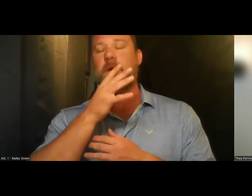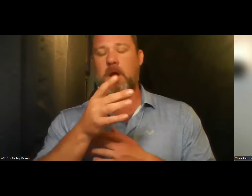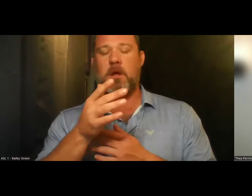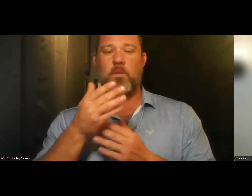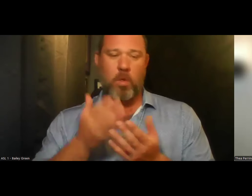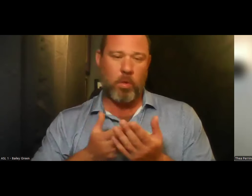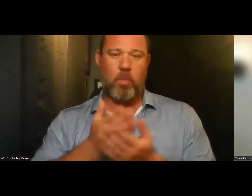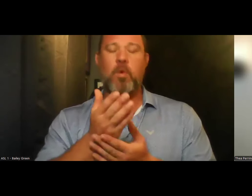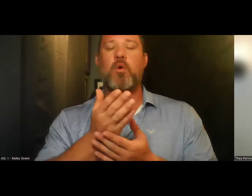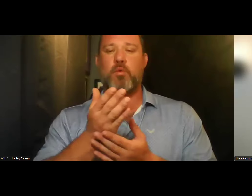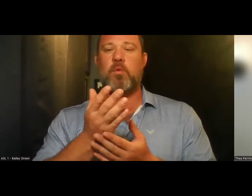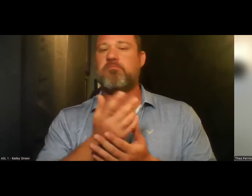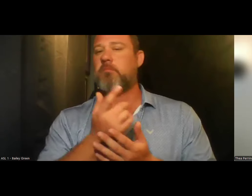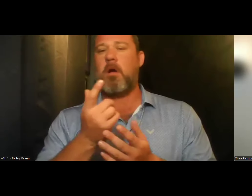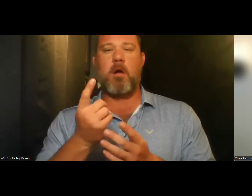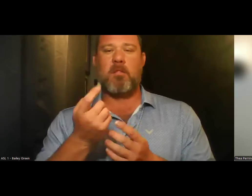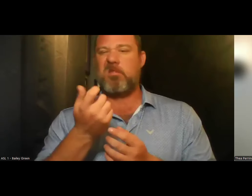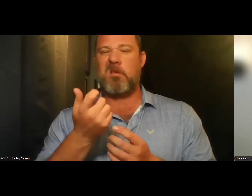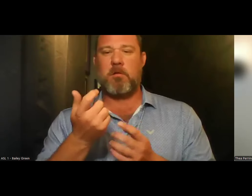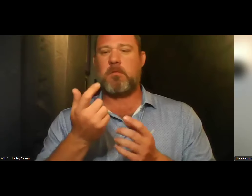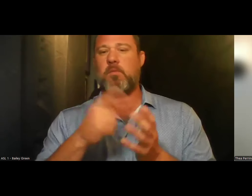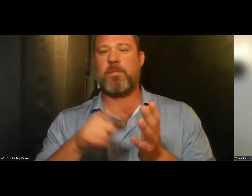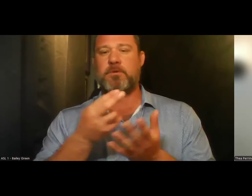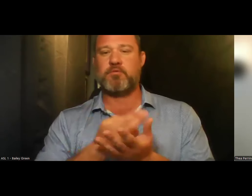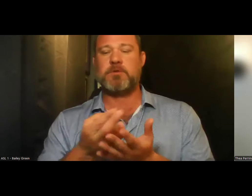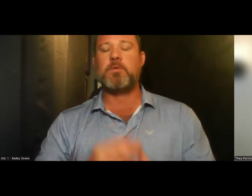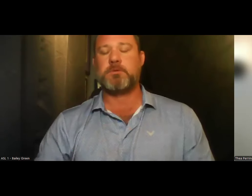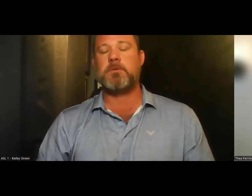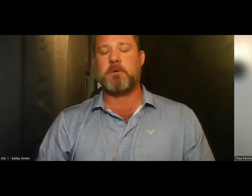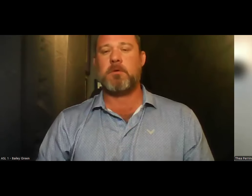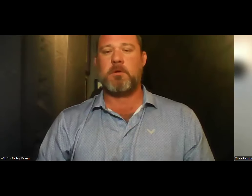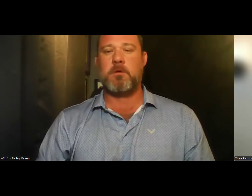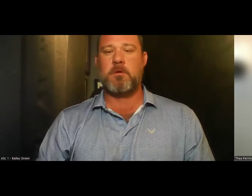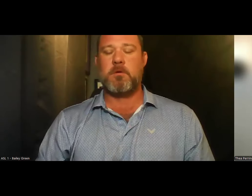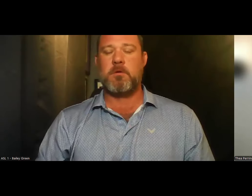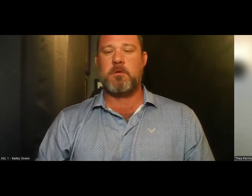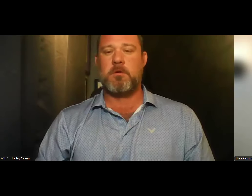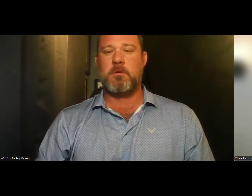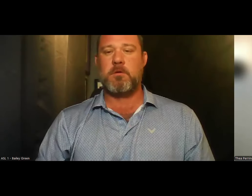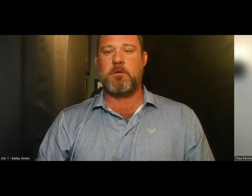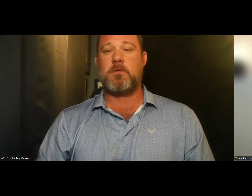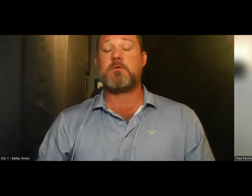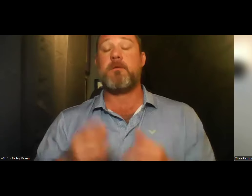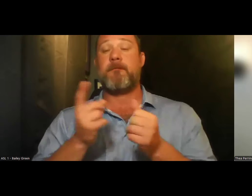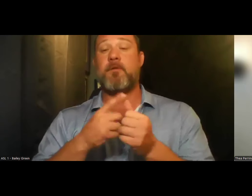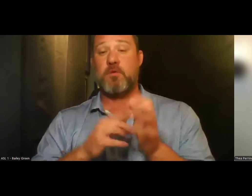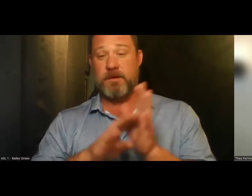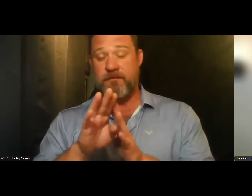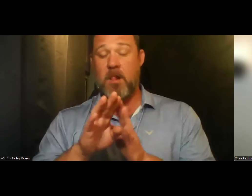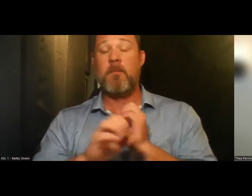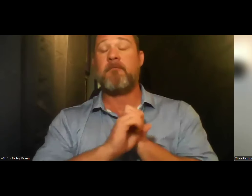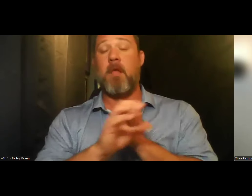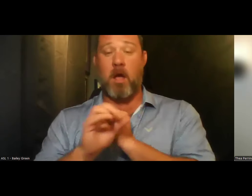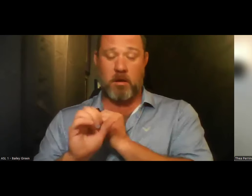walk us through just a little bit of what is on this resource hub. So first, we have developed a flyer